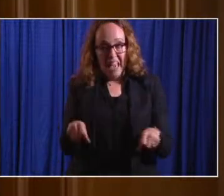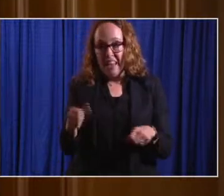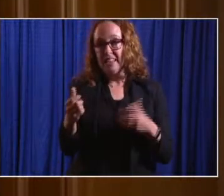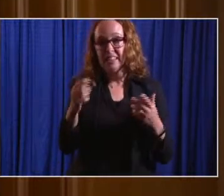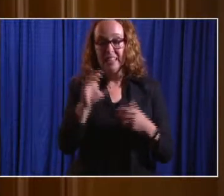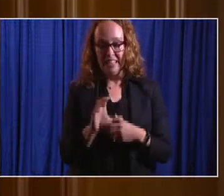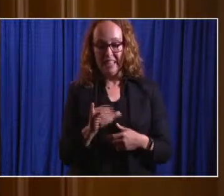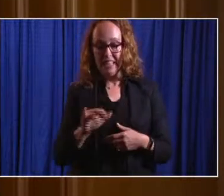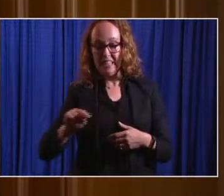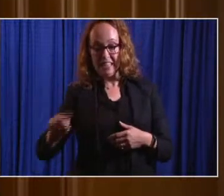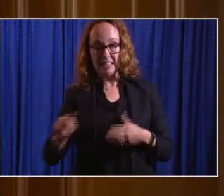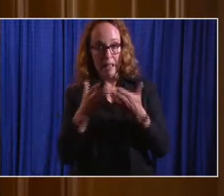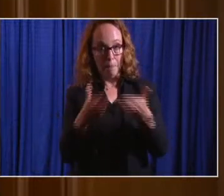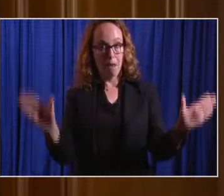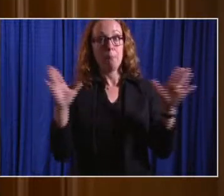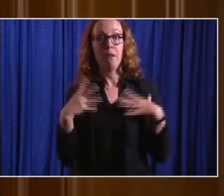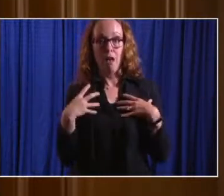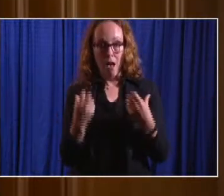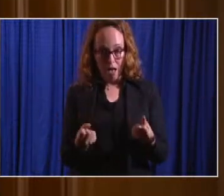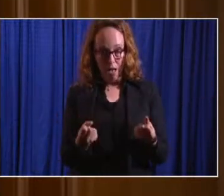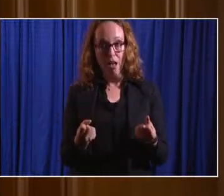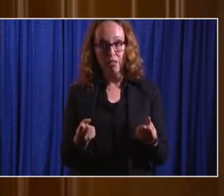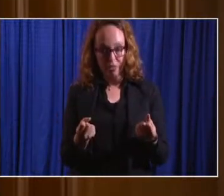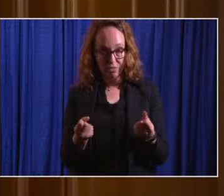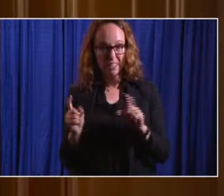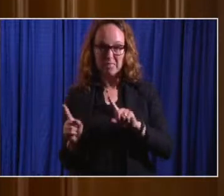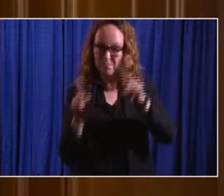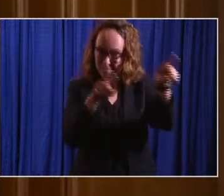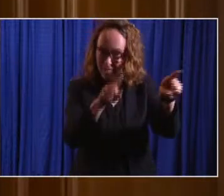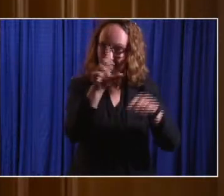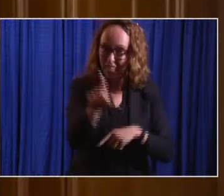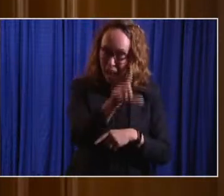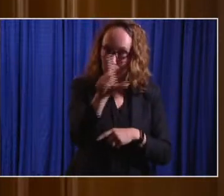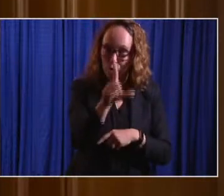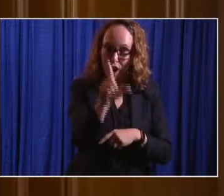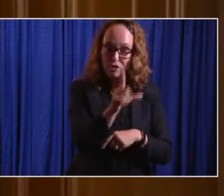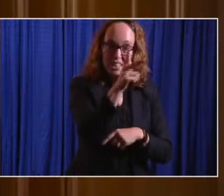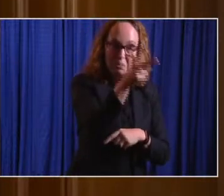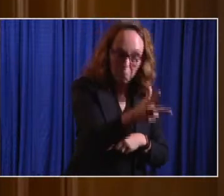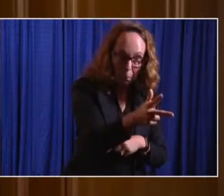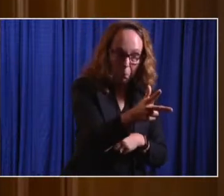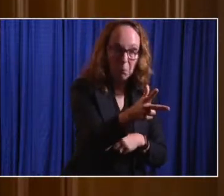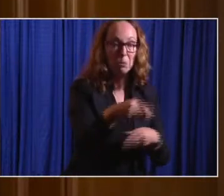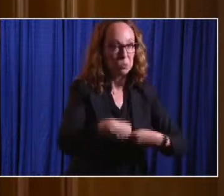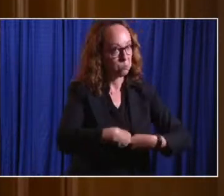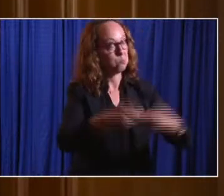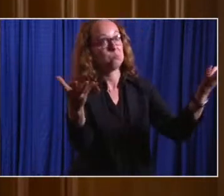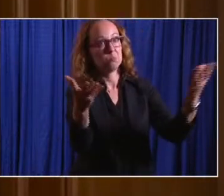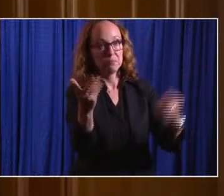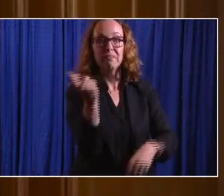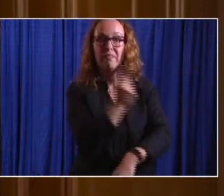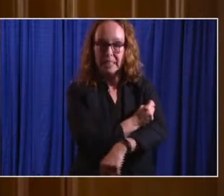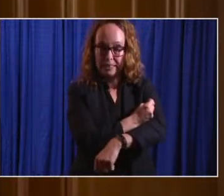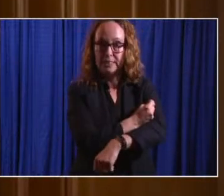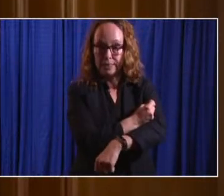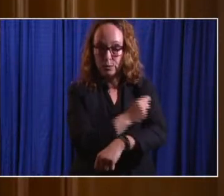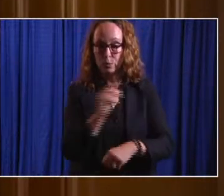holding block party type events to gather people together. And these are just a couple of examples.